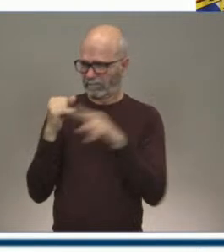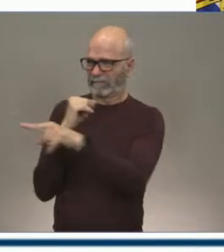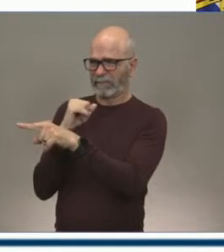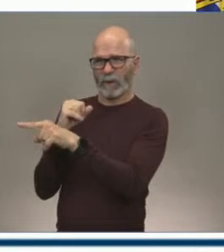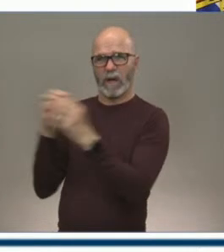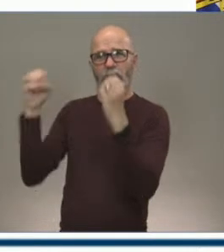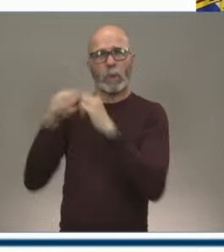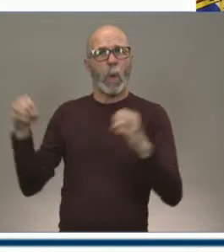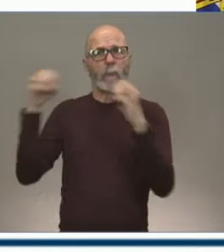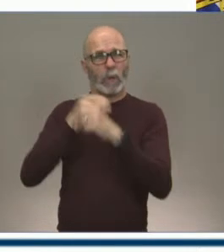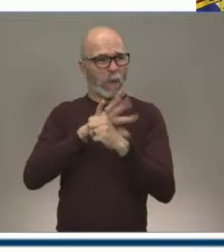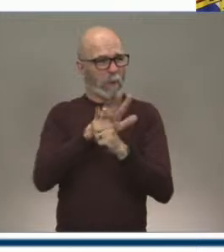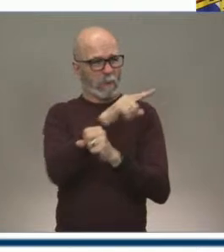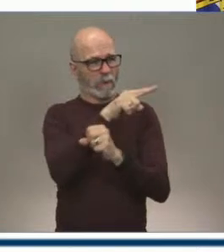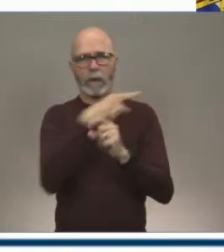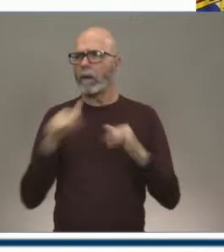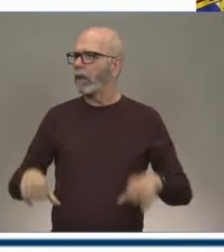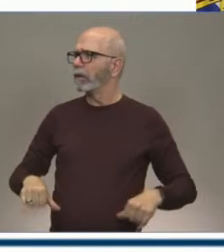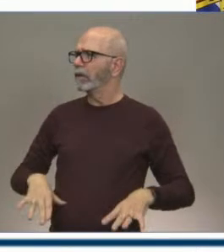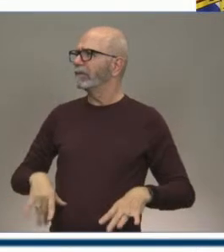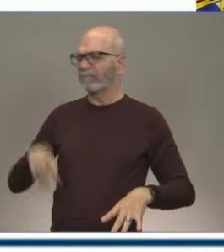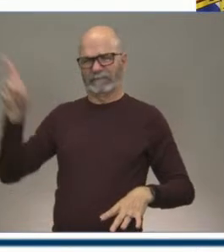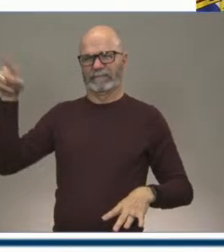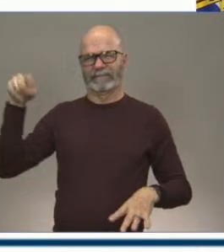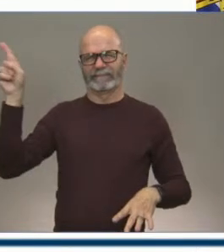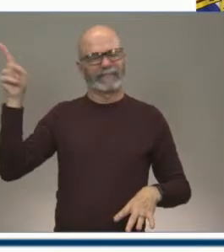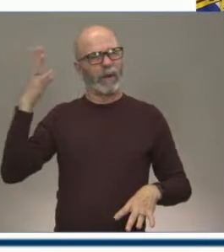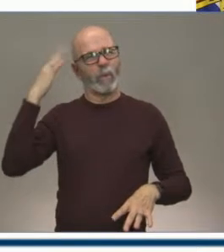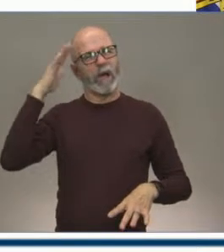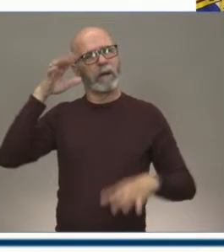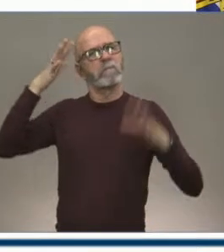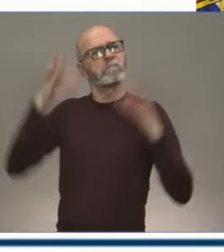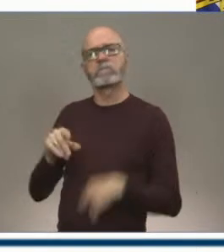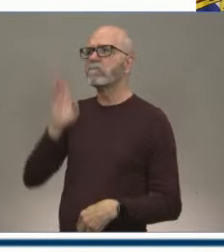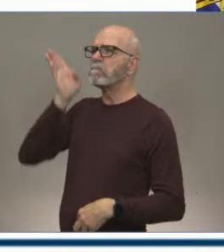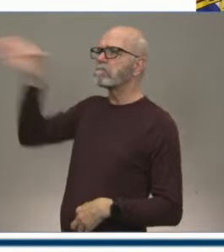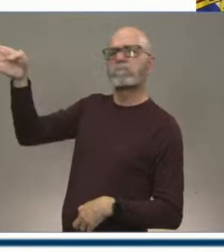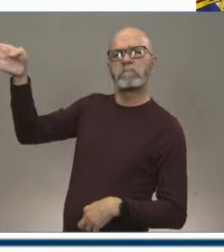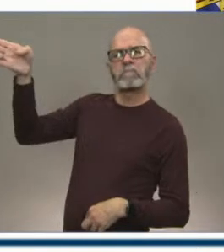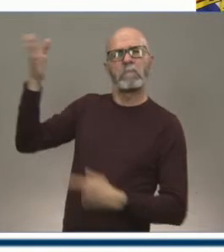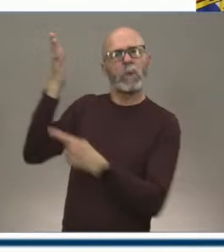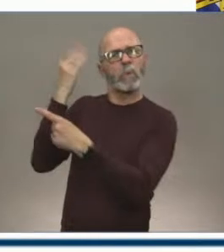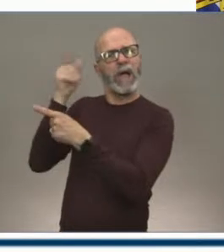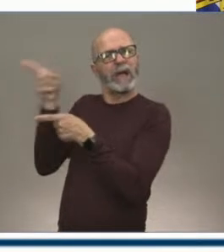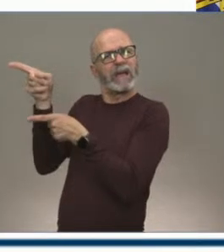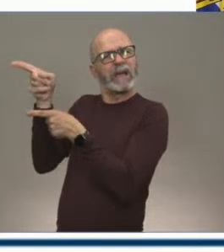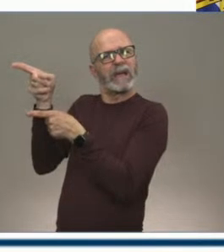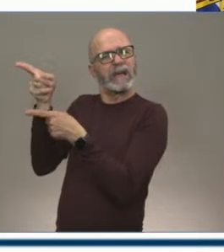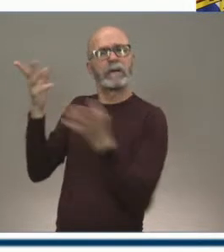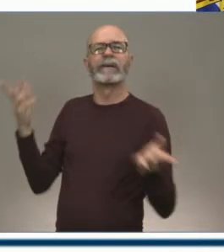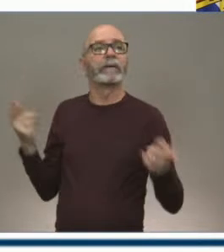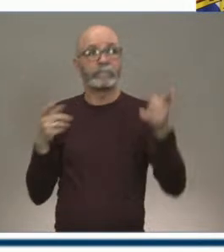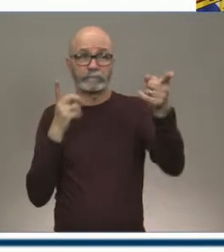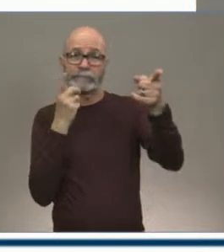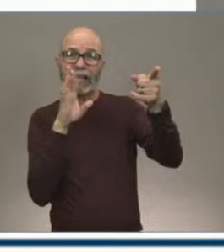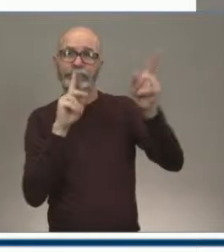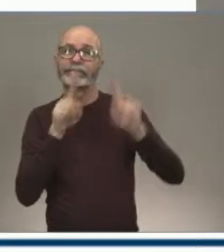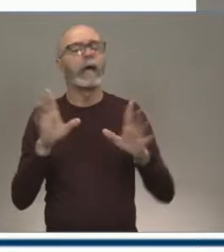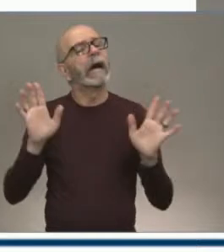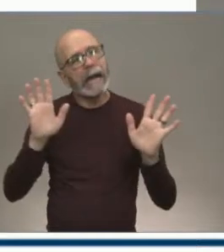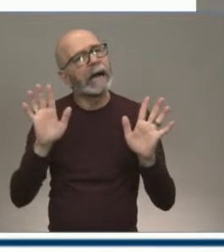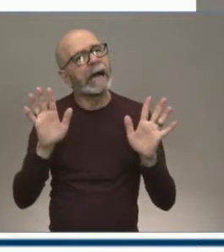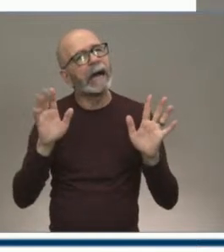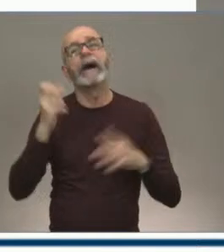So why have you done what you've done? So we are working more broadly to